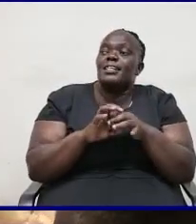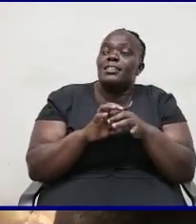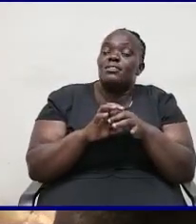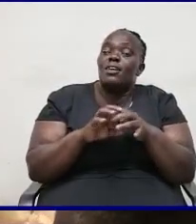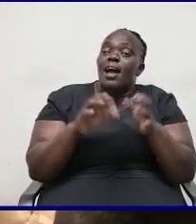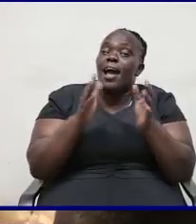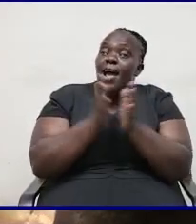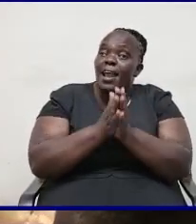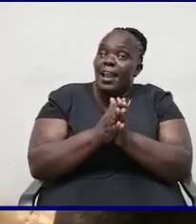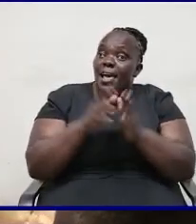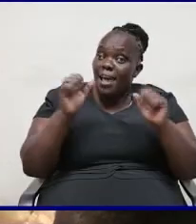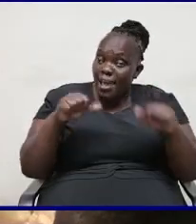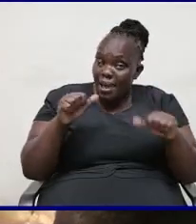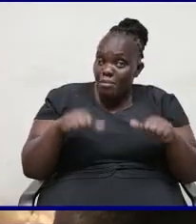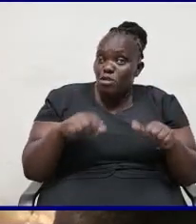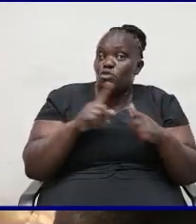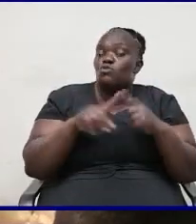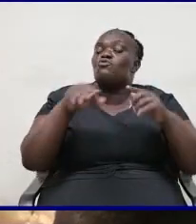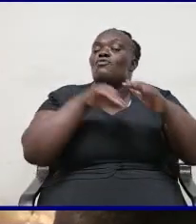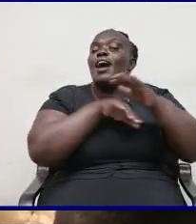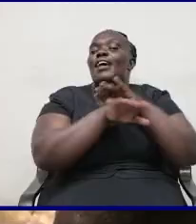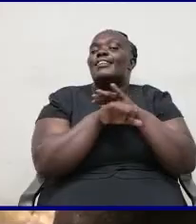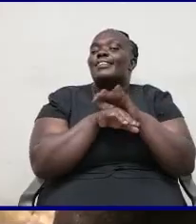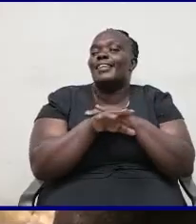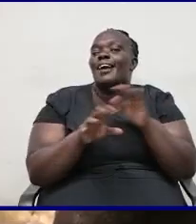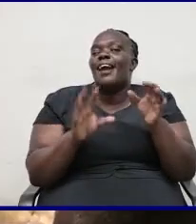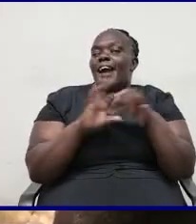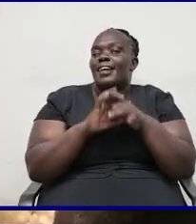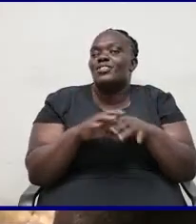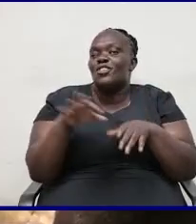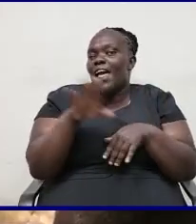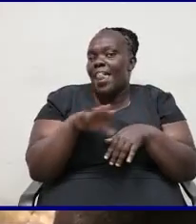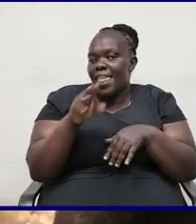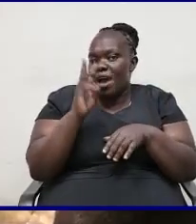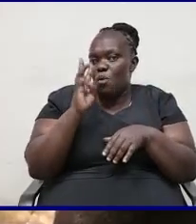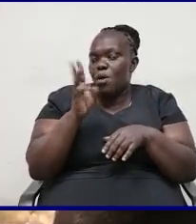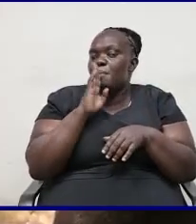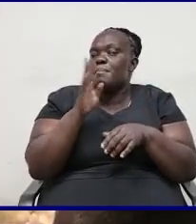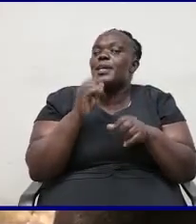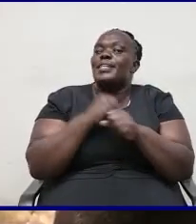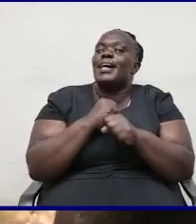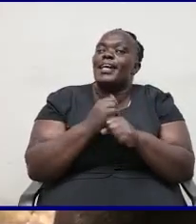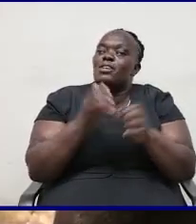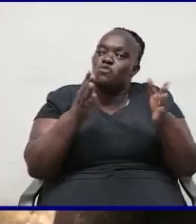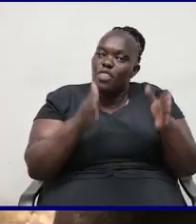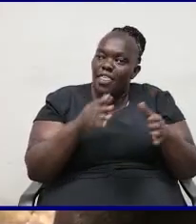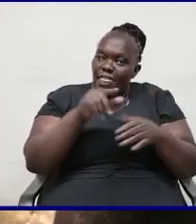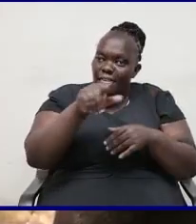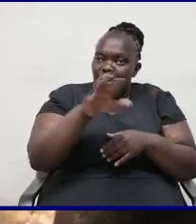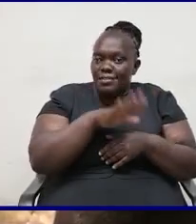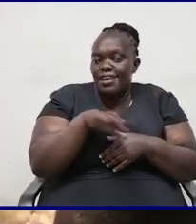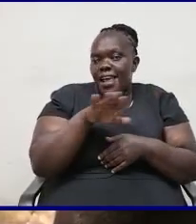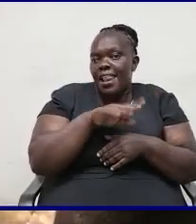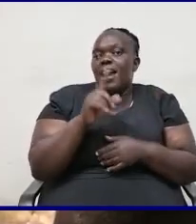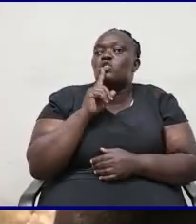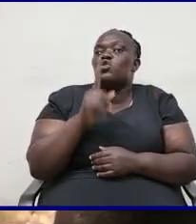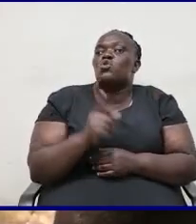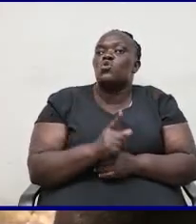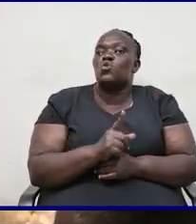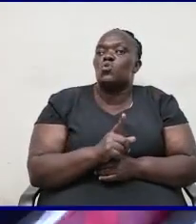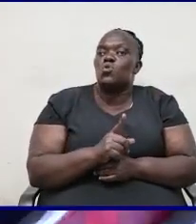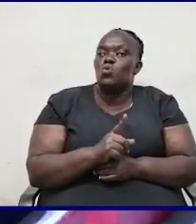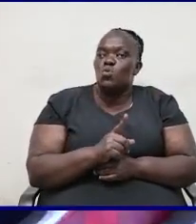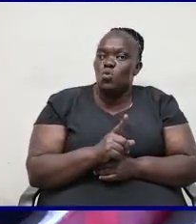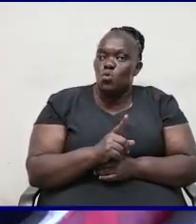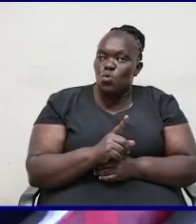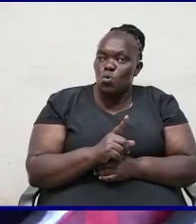facilities, and then also be able to access the cultural components that will be done within that particular area. So